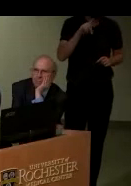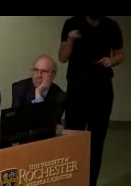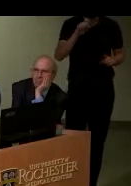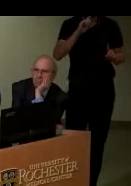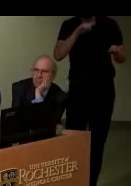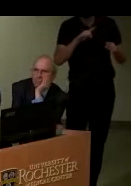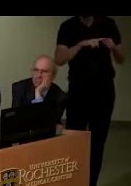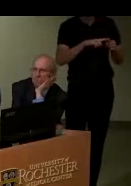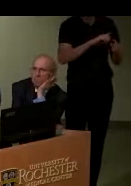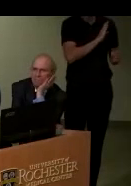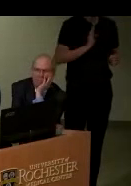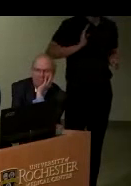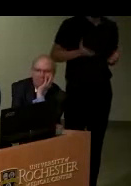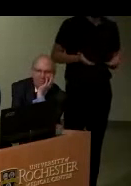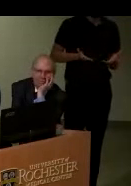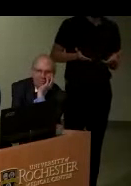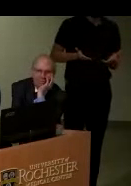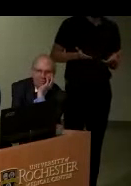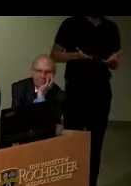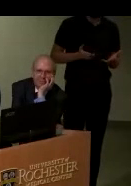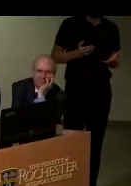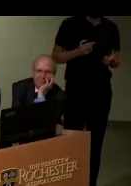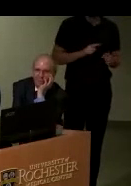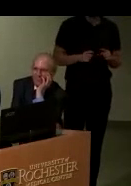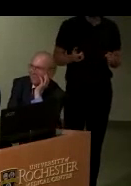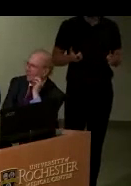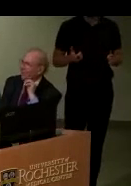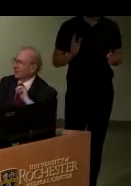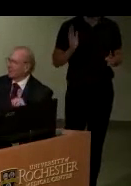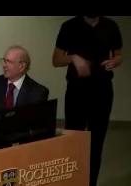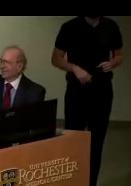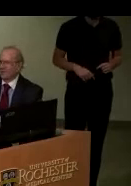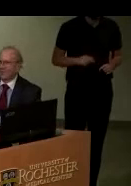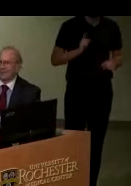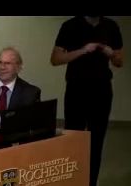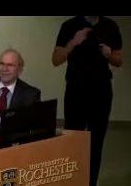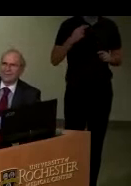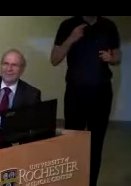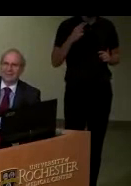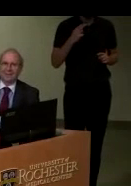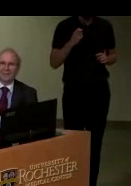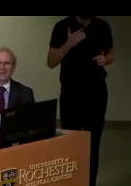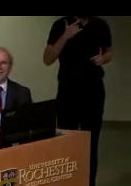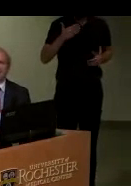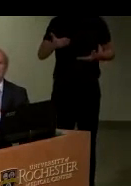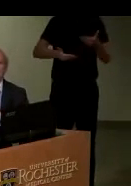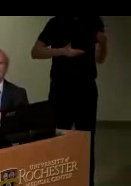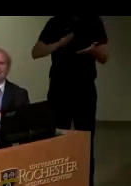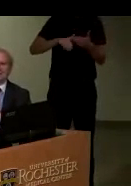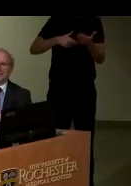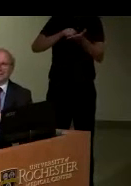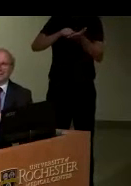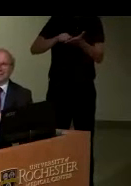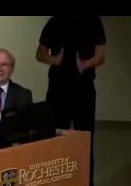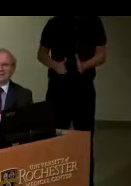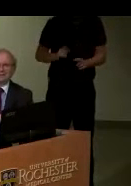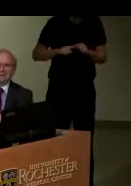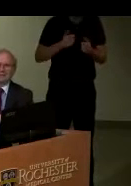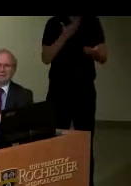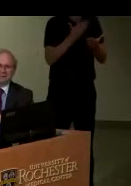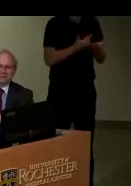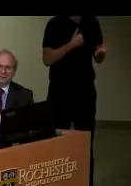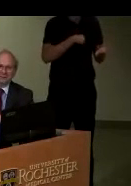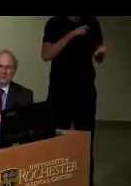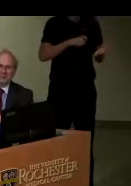board. But he doesn't care. He would just as soon hire all those scribes. The fact of the matter is, I think we got to get